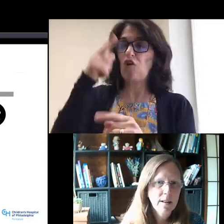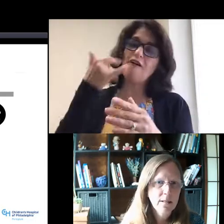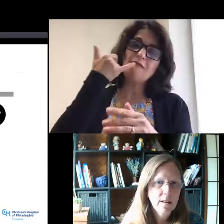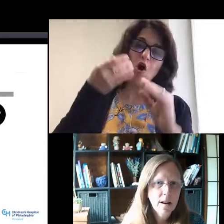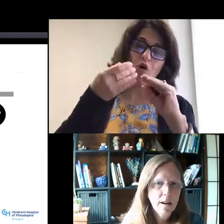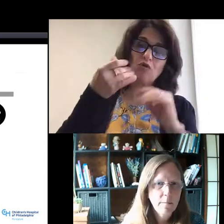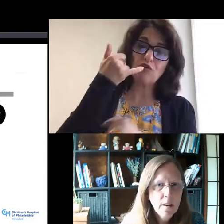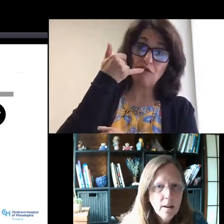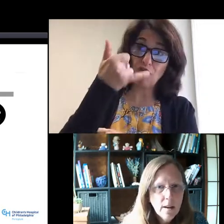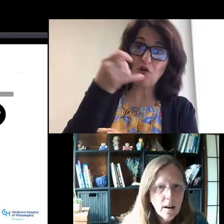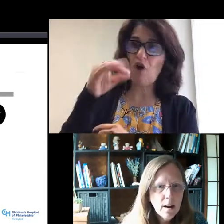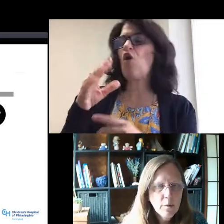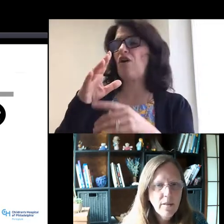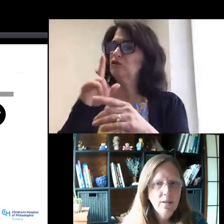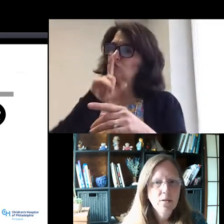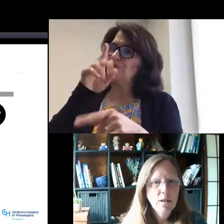mental health